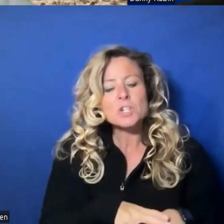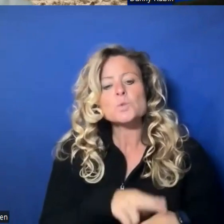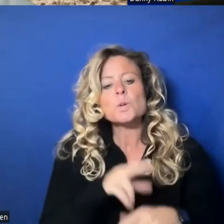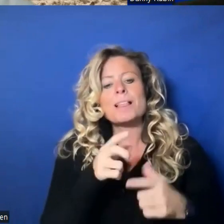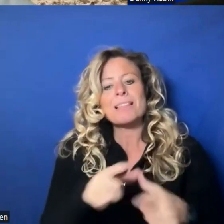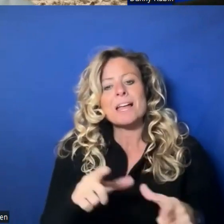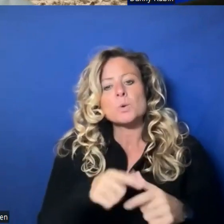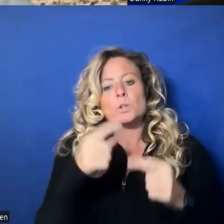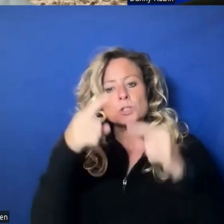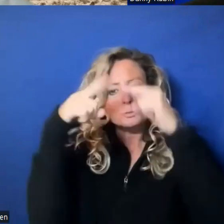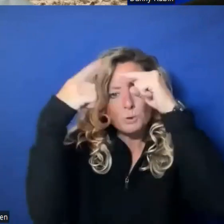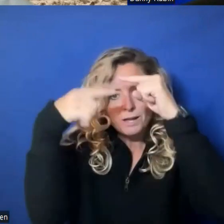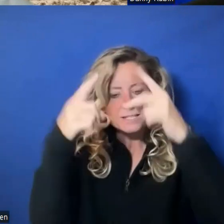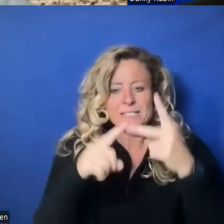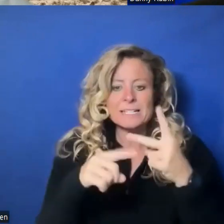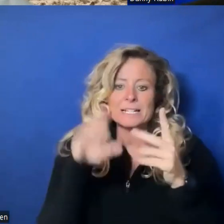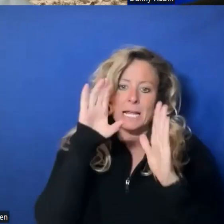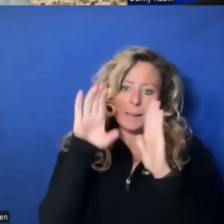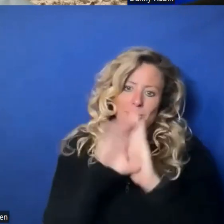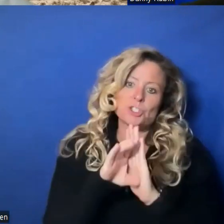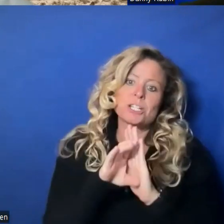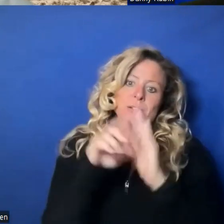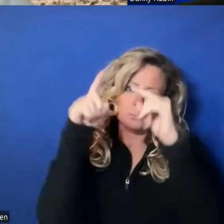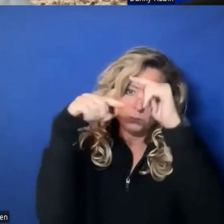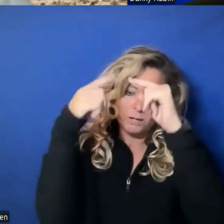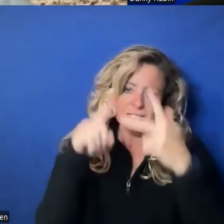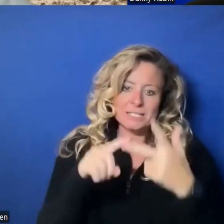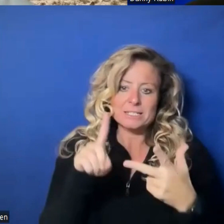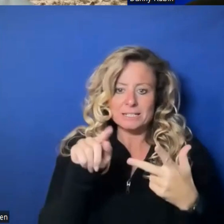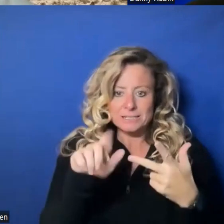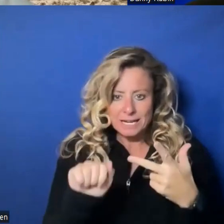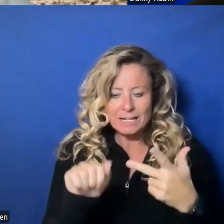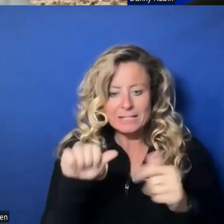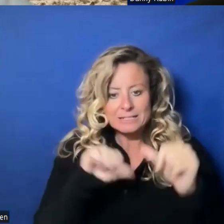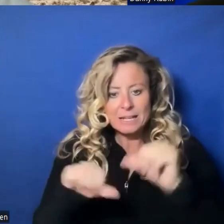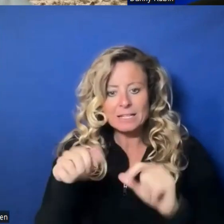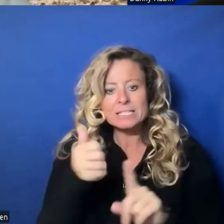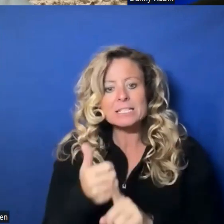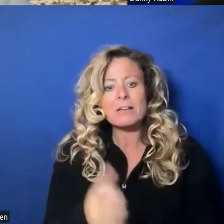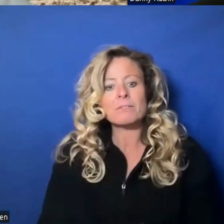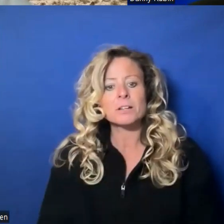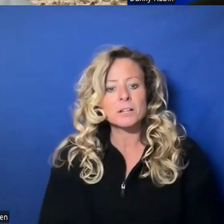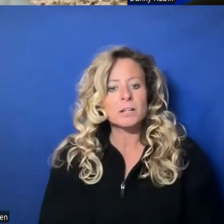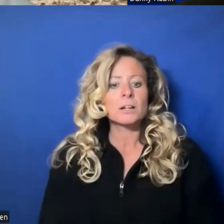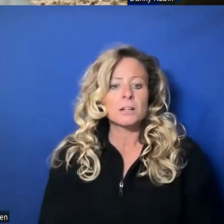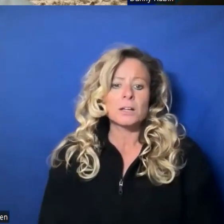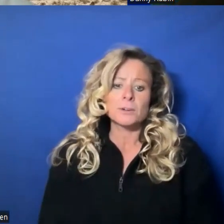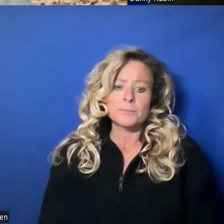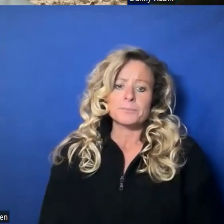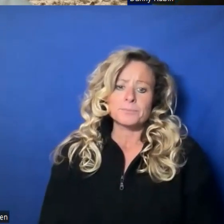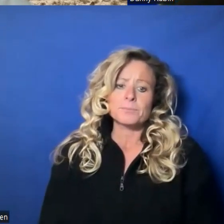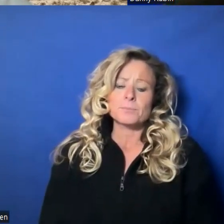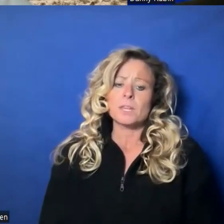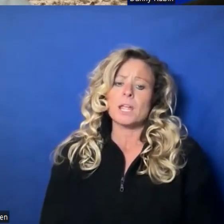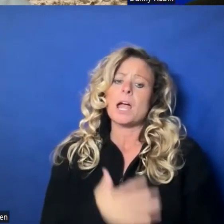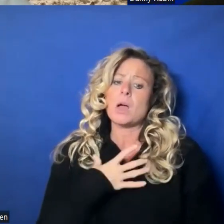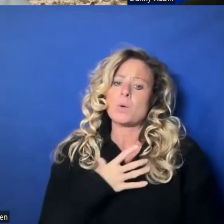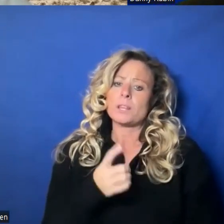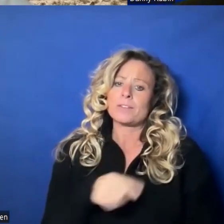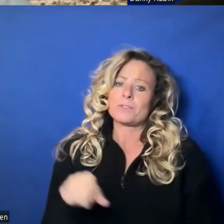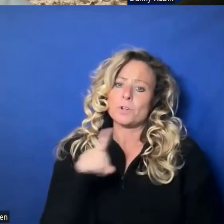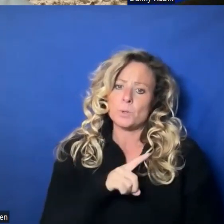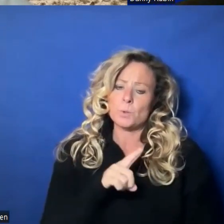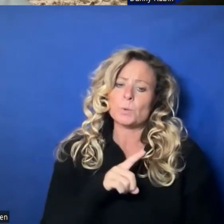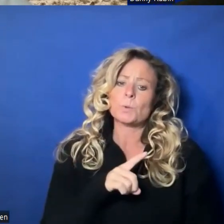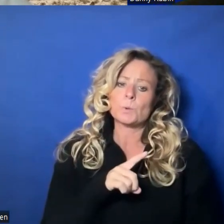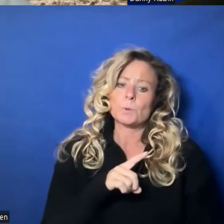processing, image processing, data science. And I'd like for you to, for those who may